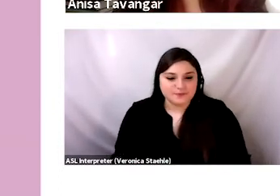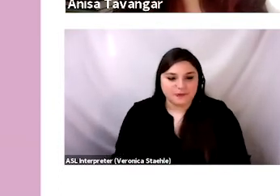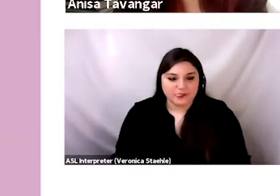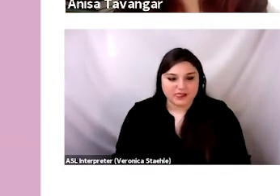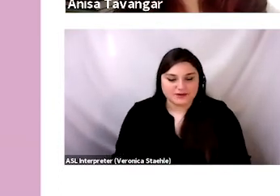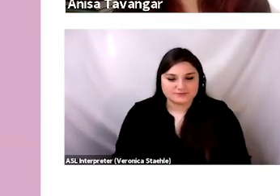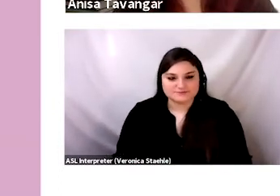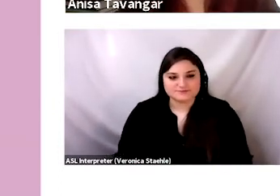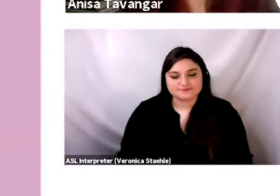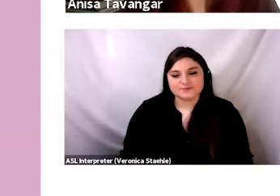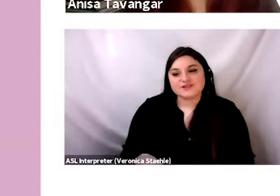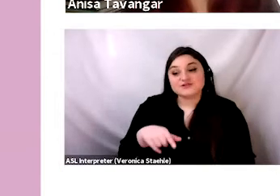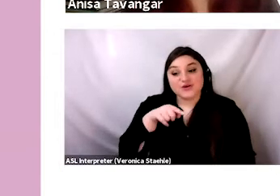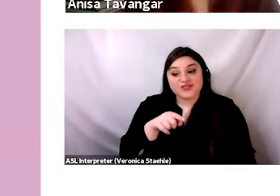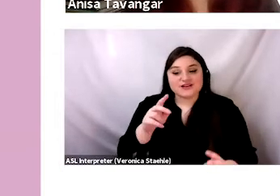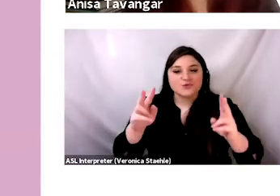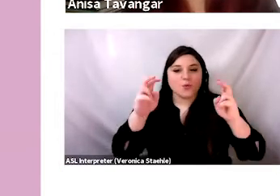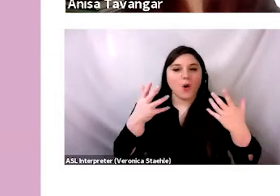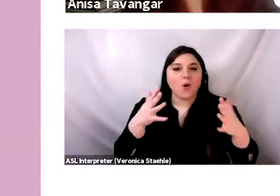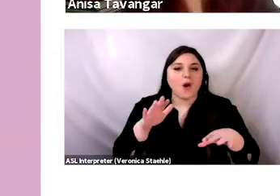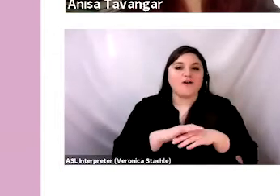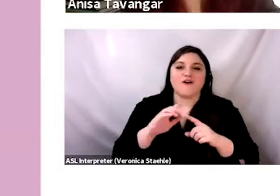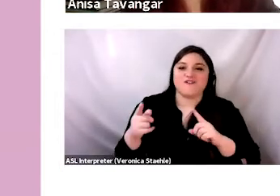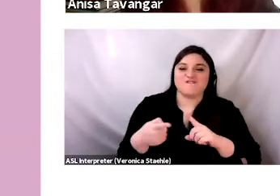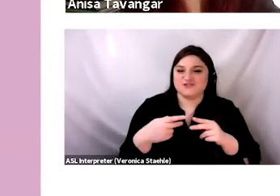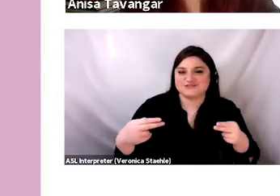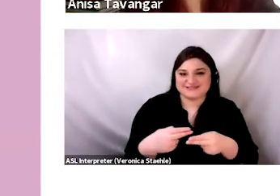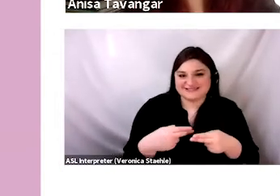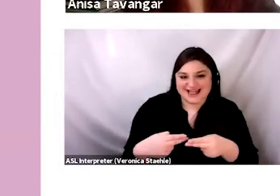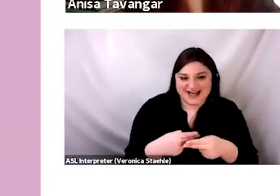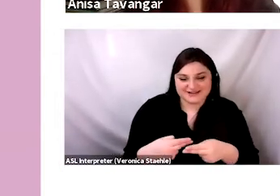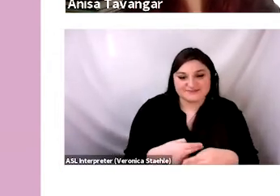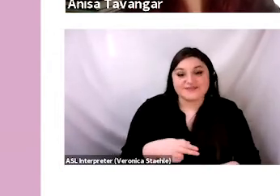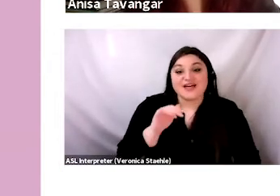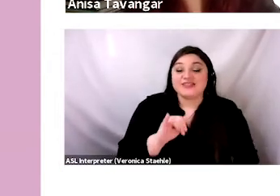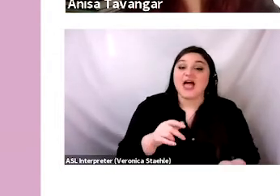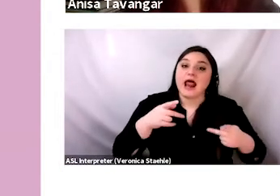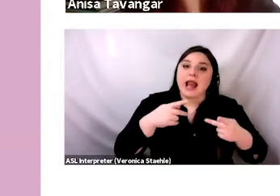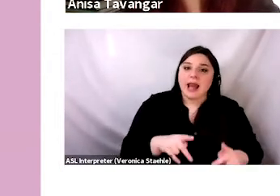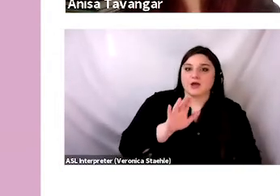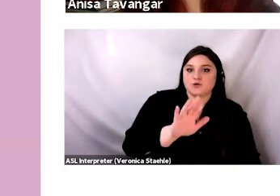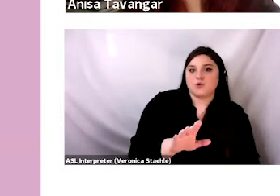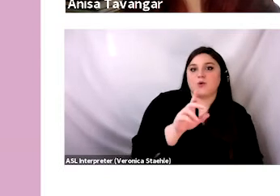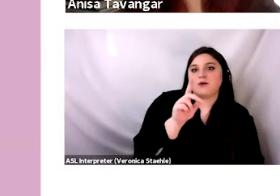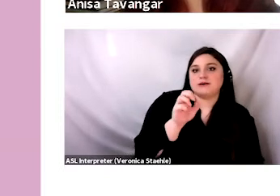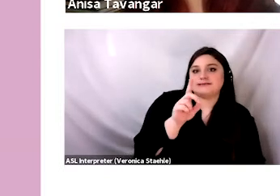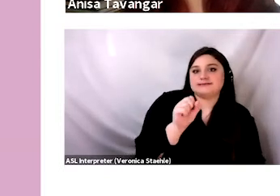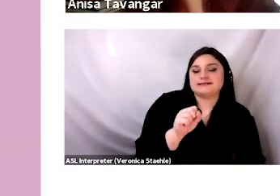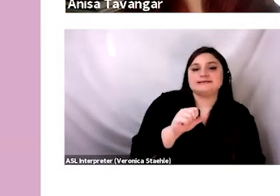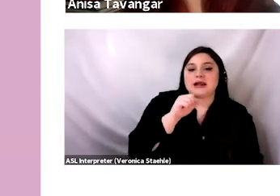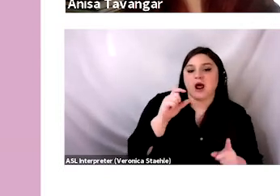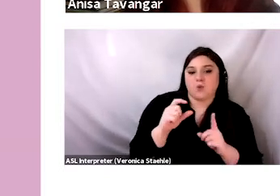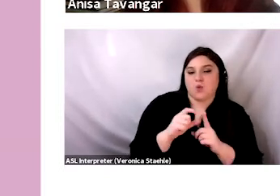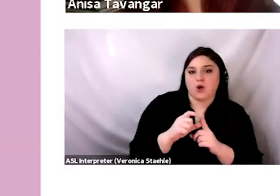So this quote was on the very first slide of the presentation, and we're bringing it back. Let deeds, not words, be